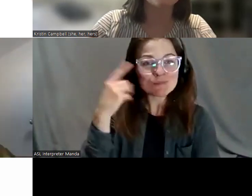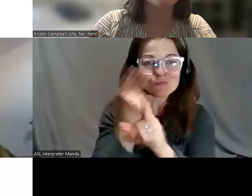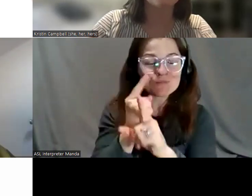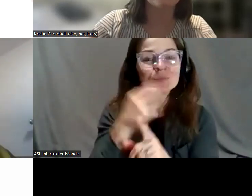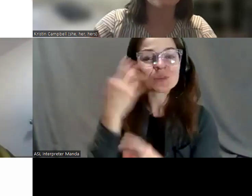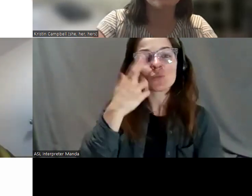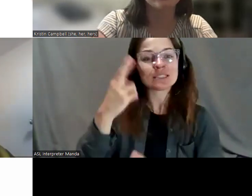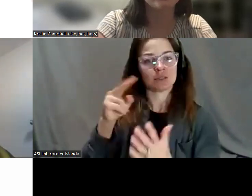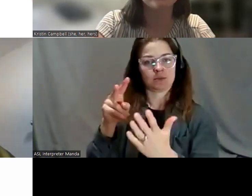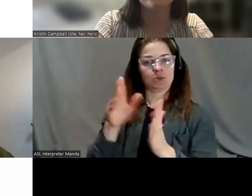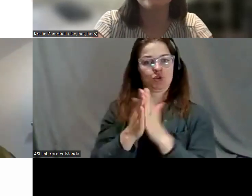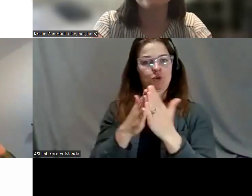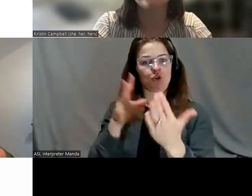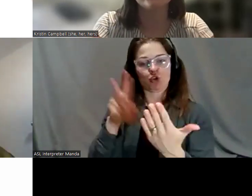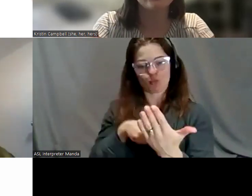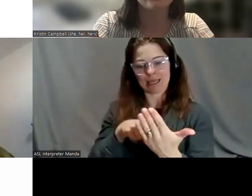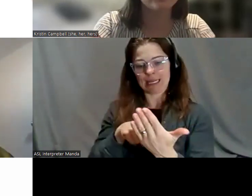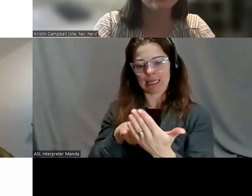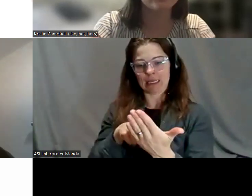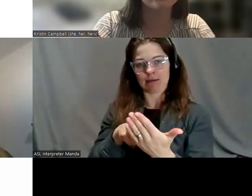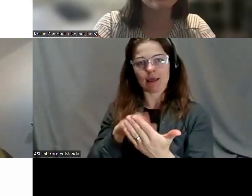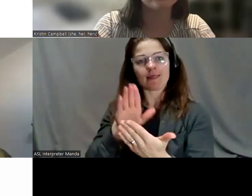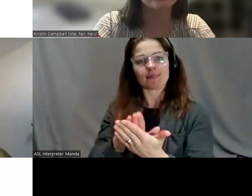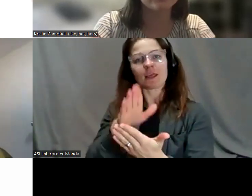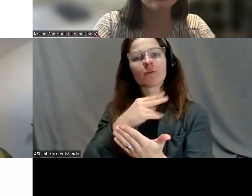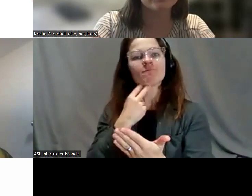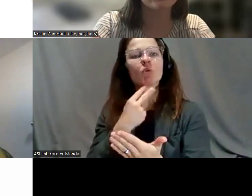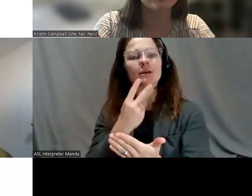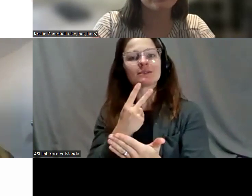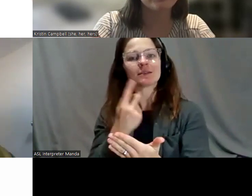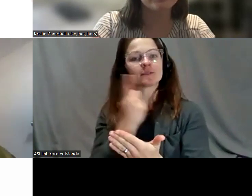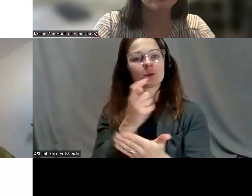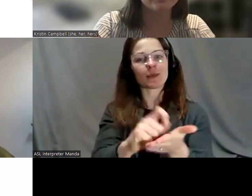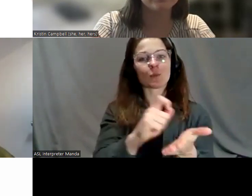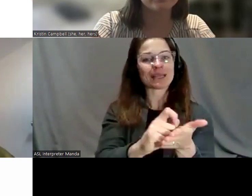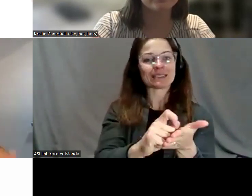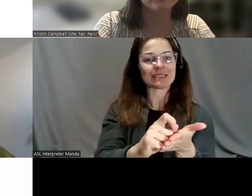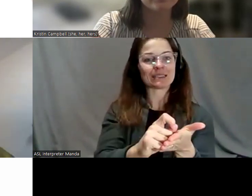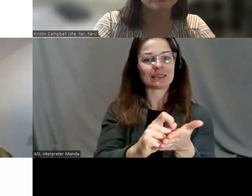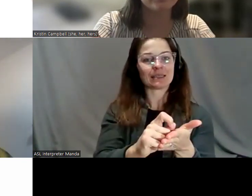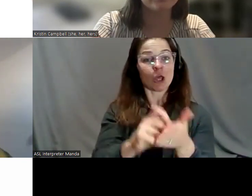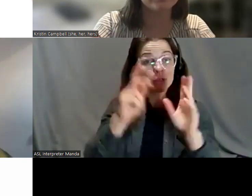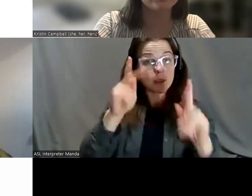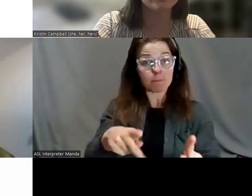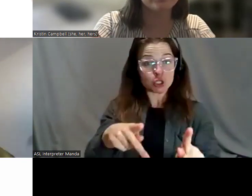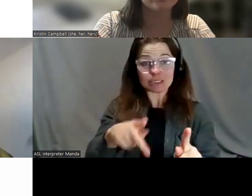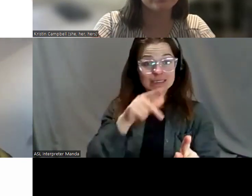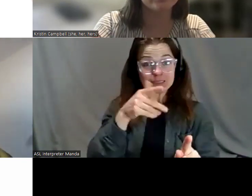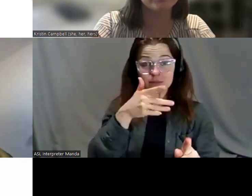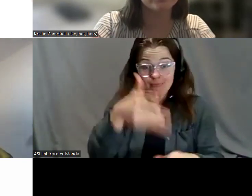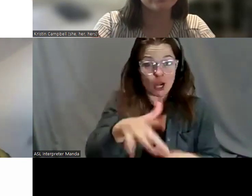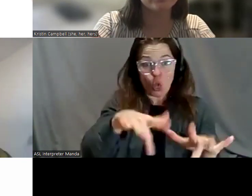you're reading the voice of an absent person. The person who has written that is not there. Their words are there, but they're not